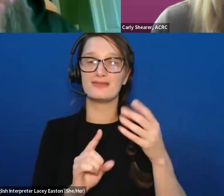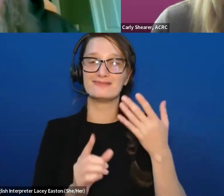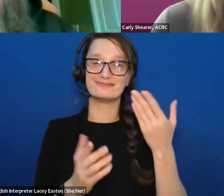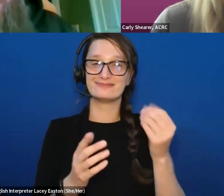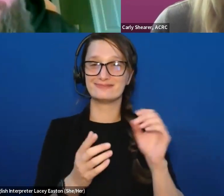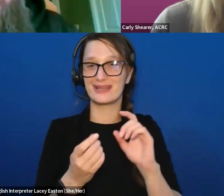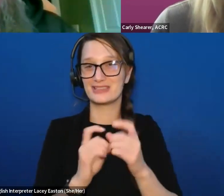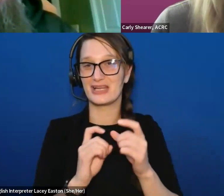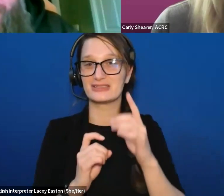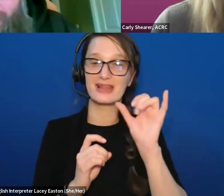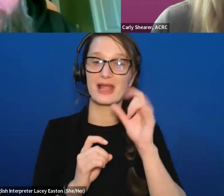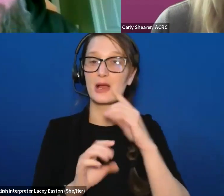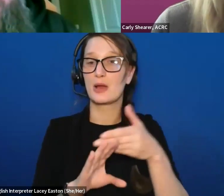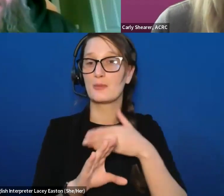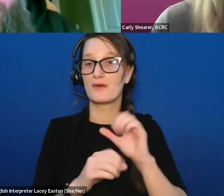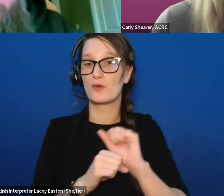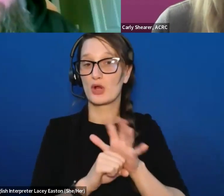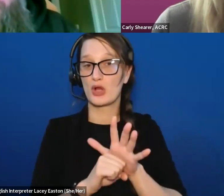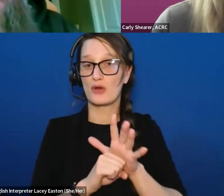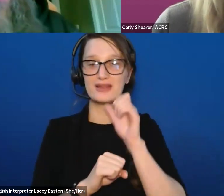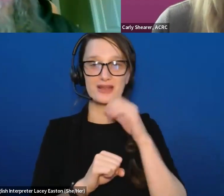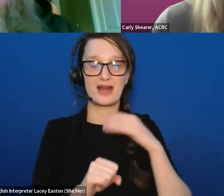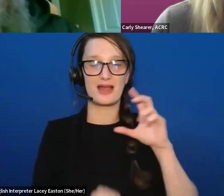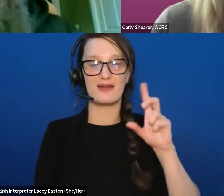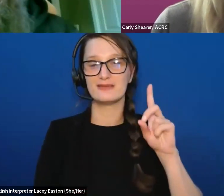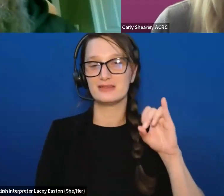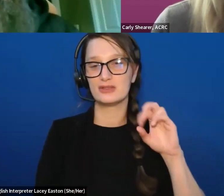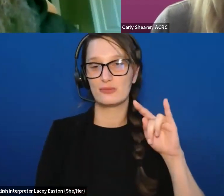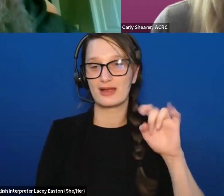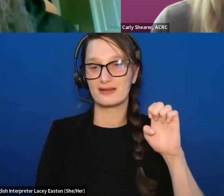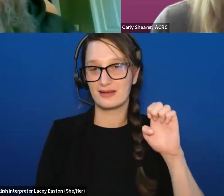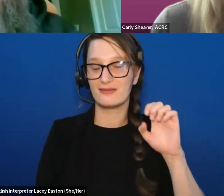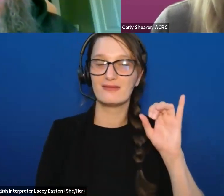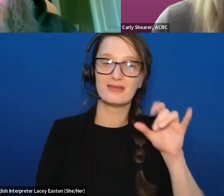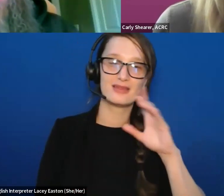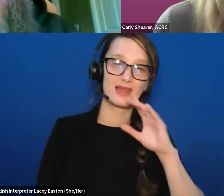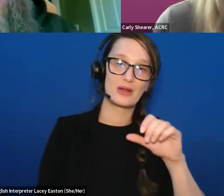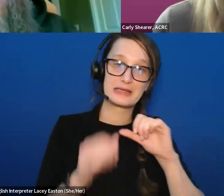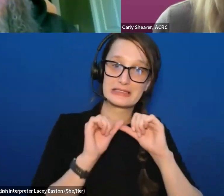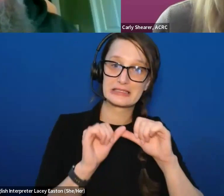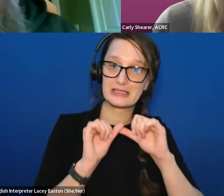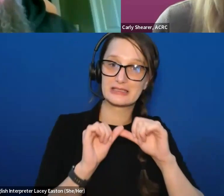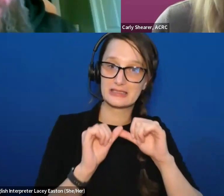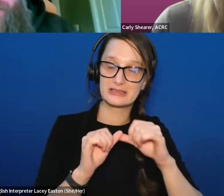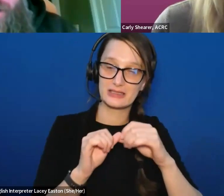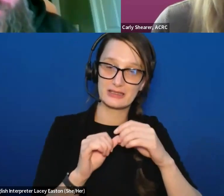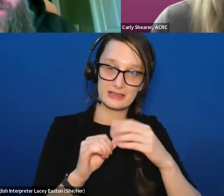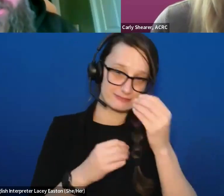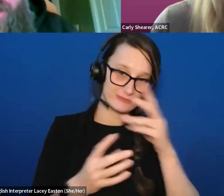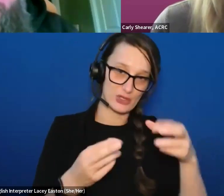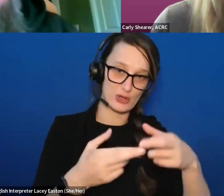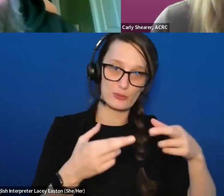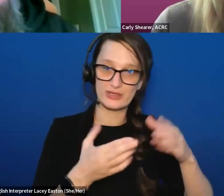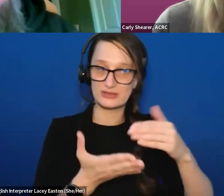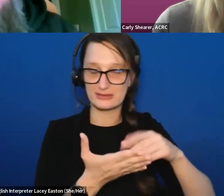have directives that were consistently giving out, new direction for the regional centers. All right.